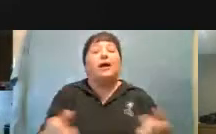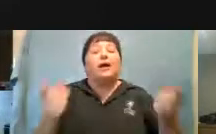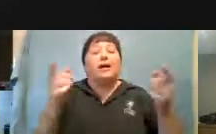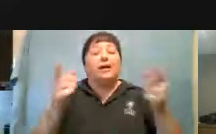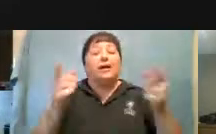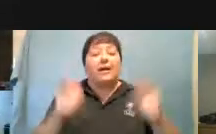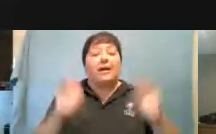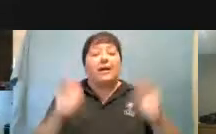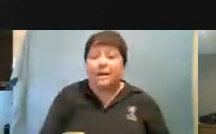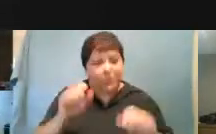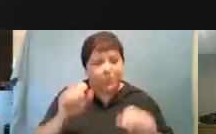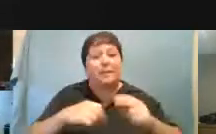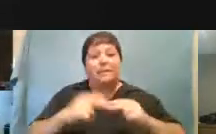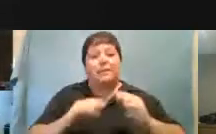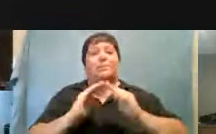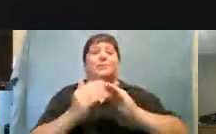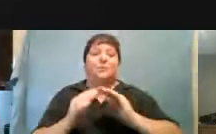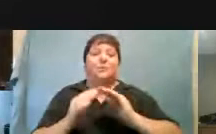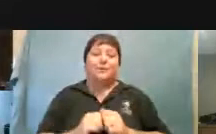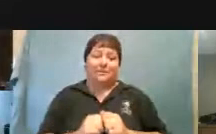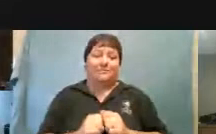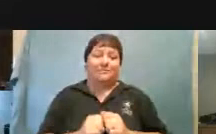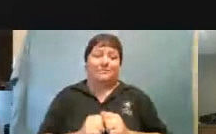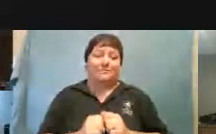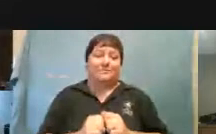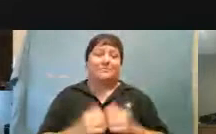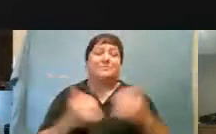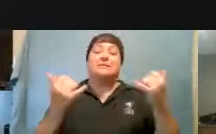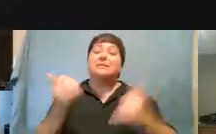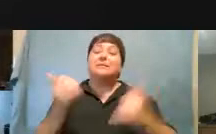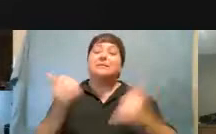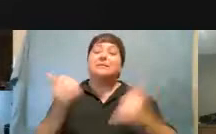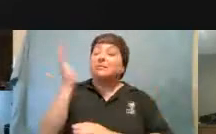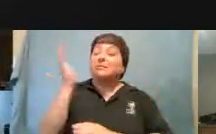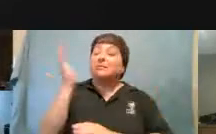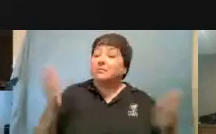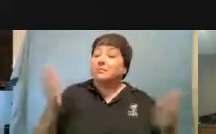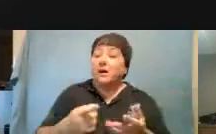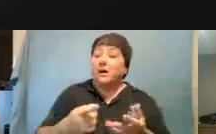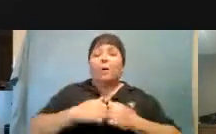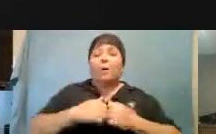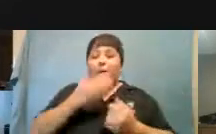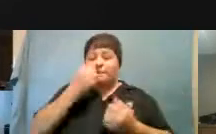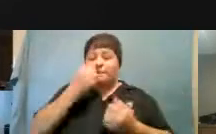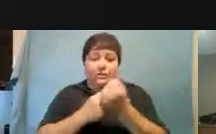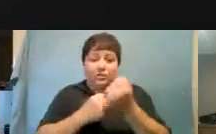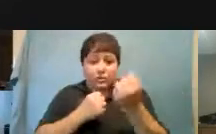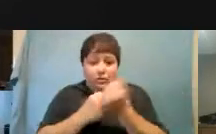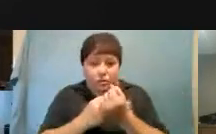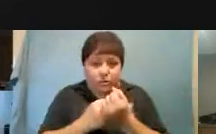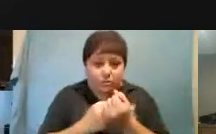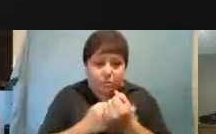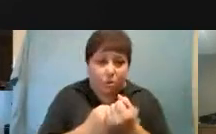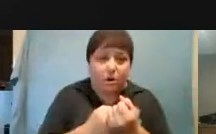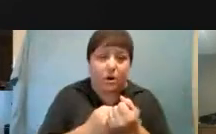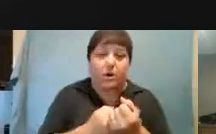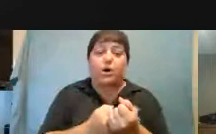community. So today's presentation is all about how we can best support students who are experiencing trauma during the